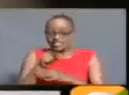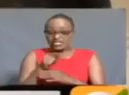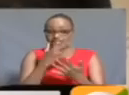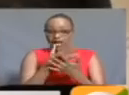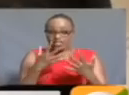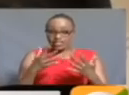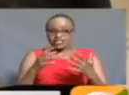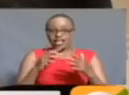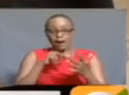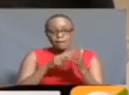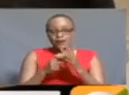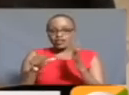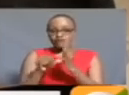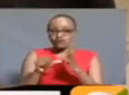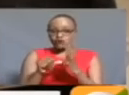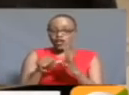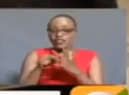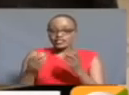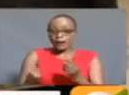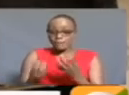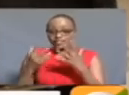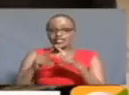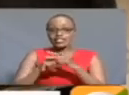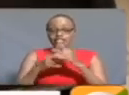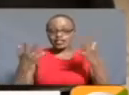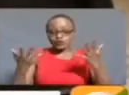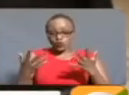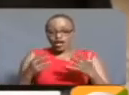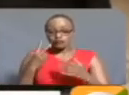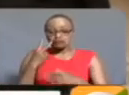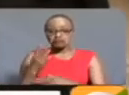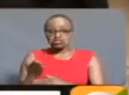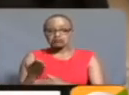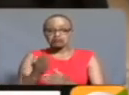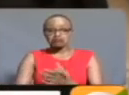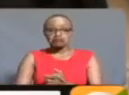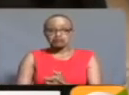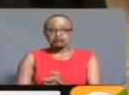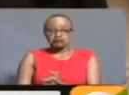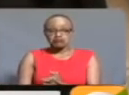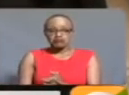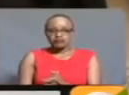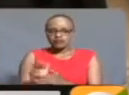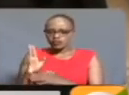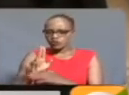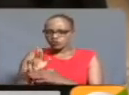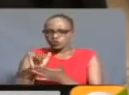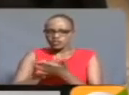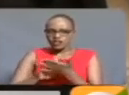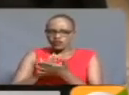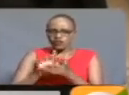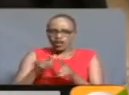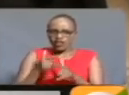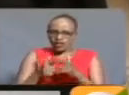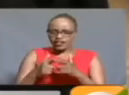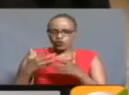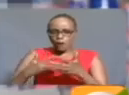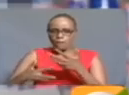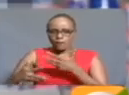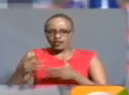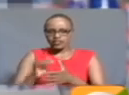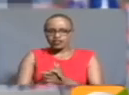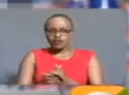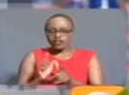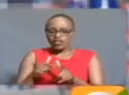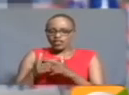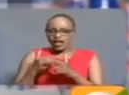they're fake. Now this is where the magic begins. Unafaa utumie sabuni, mafuta, uweke